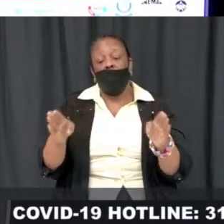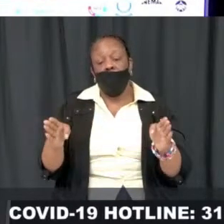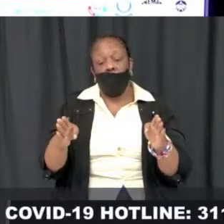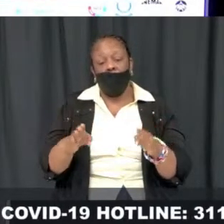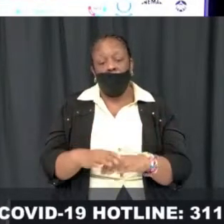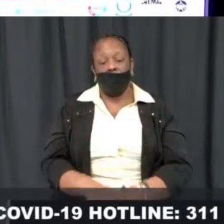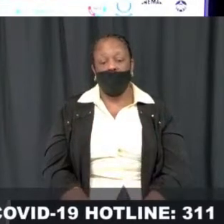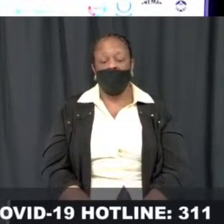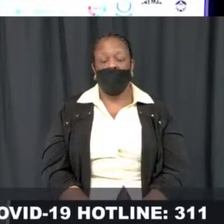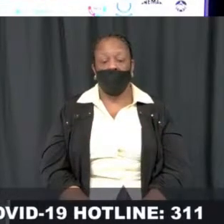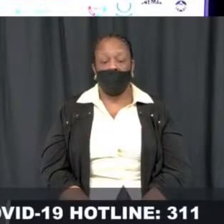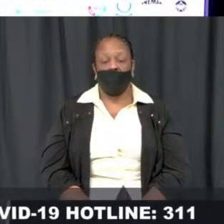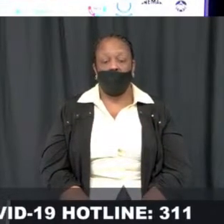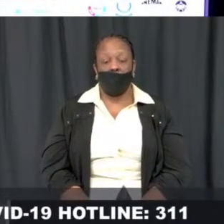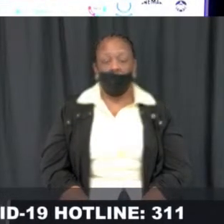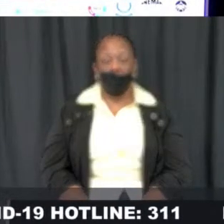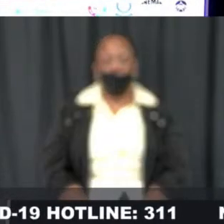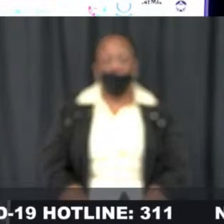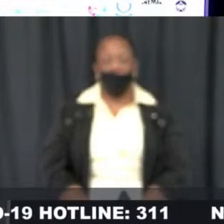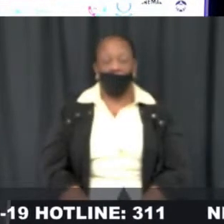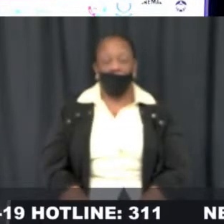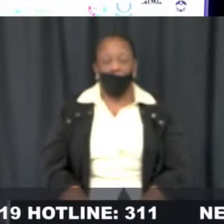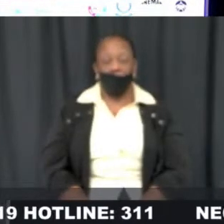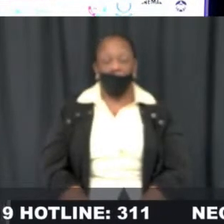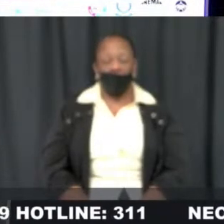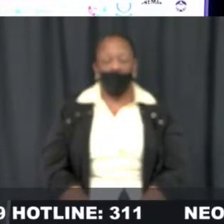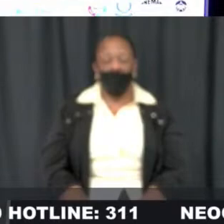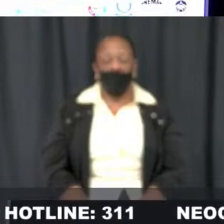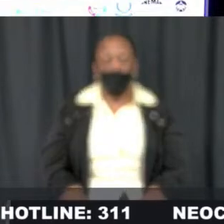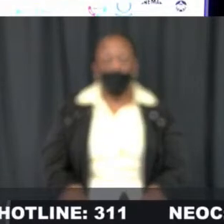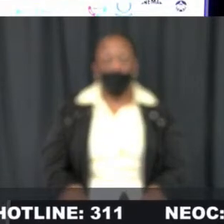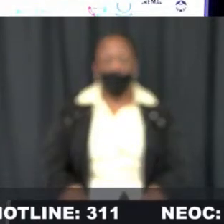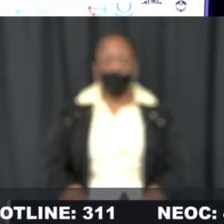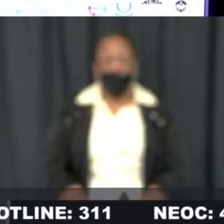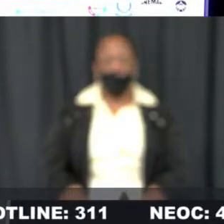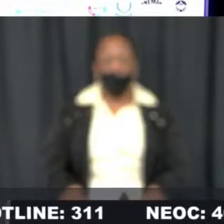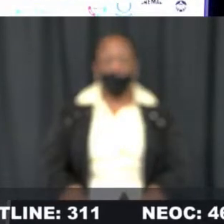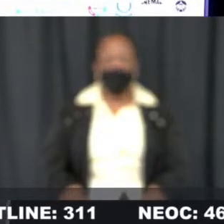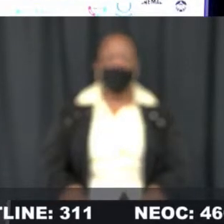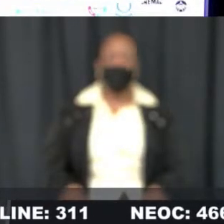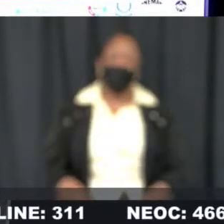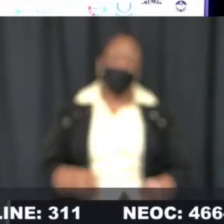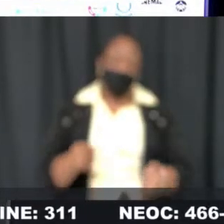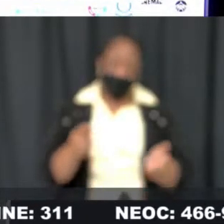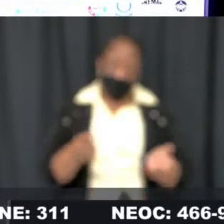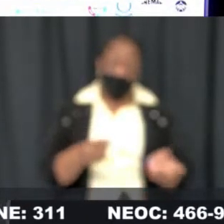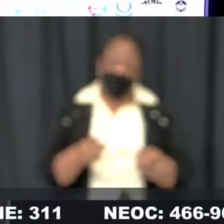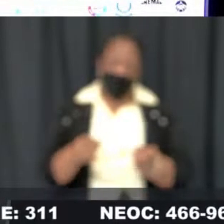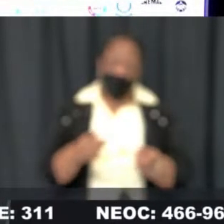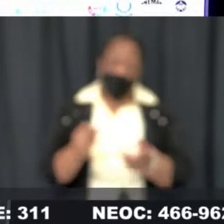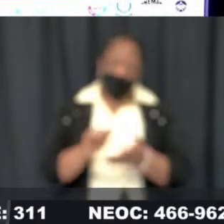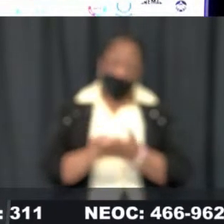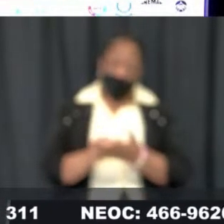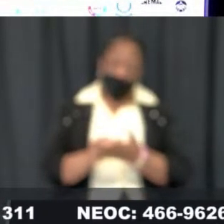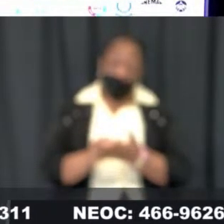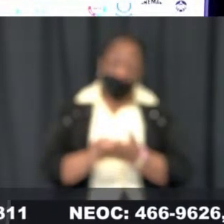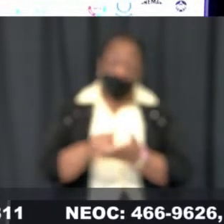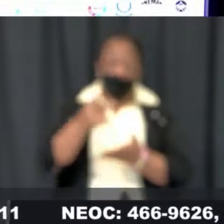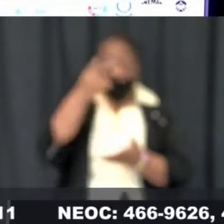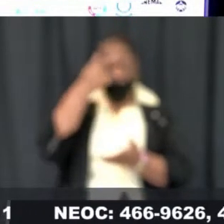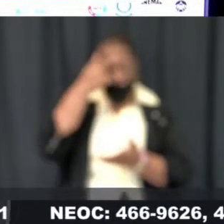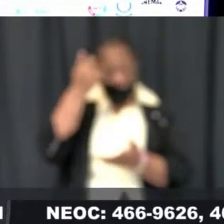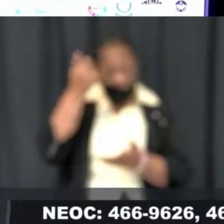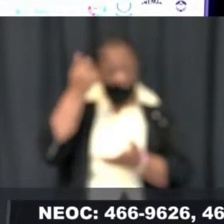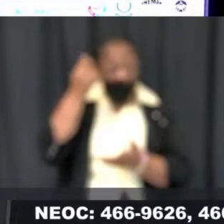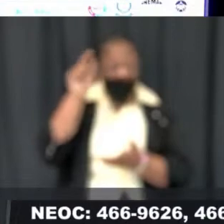function as it is. And this is done because